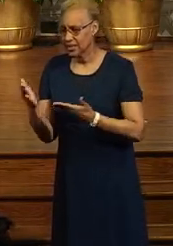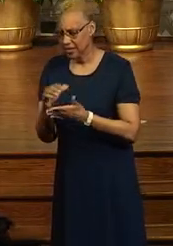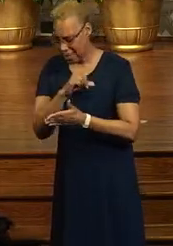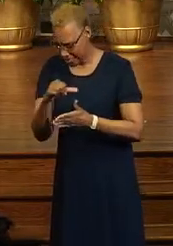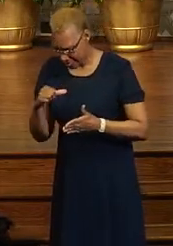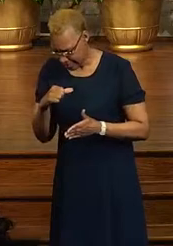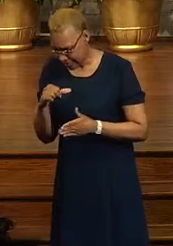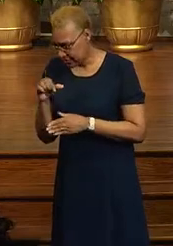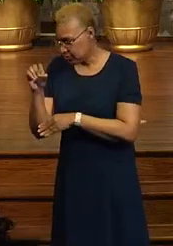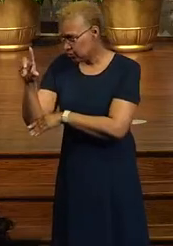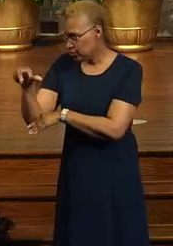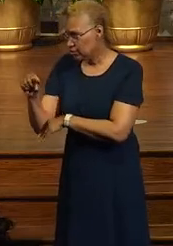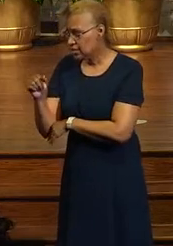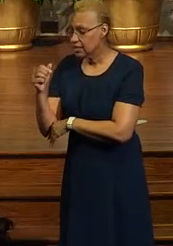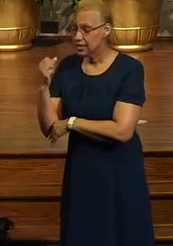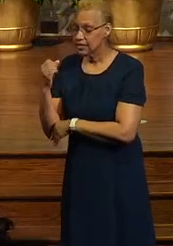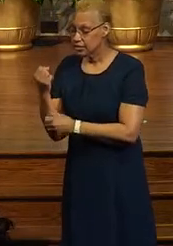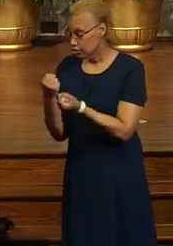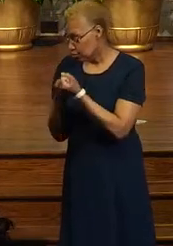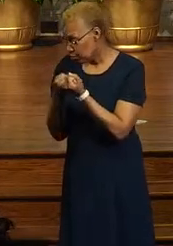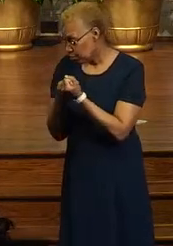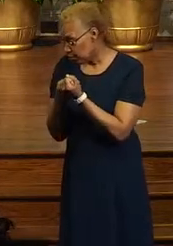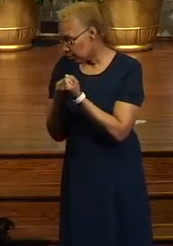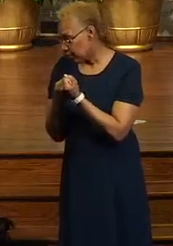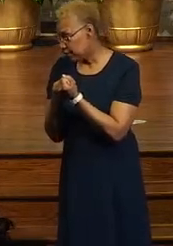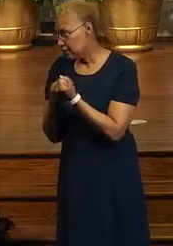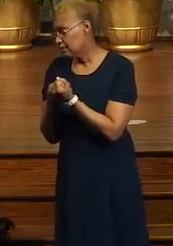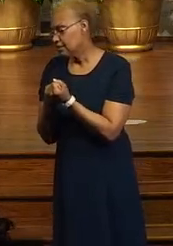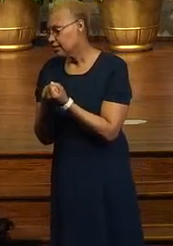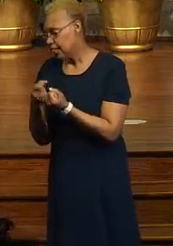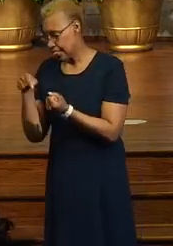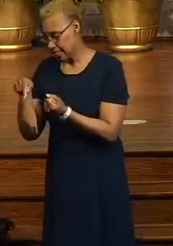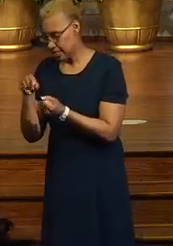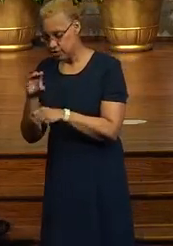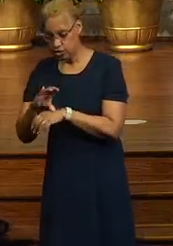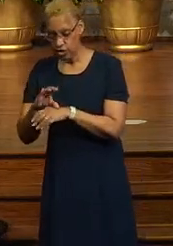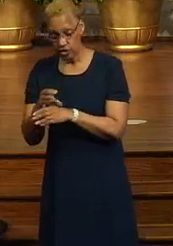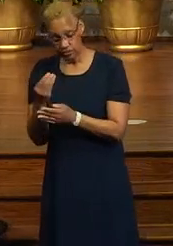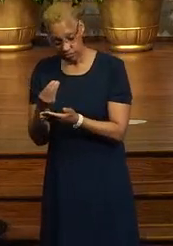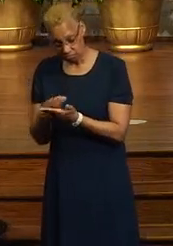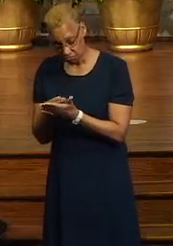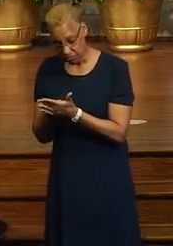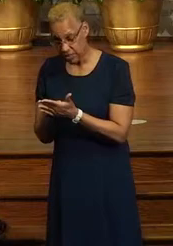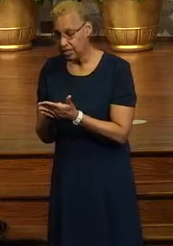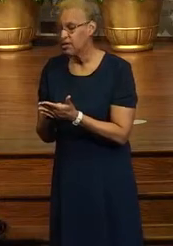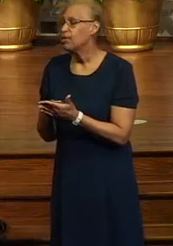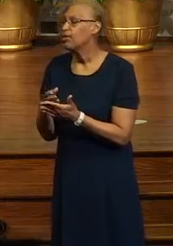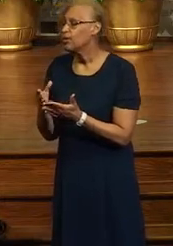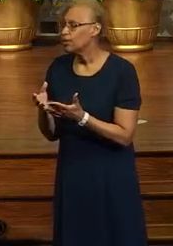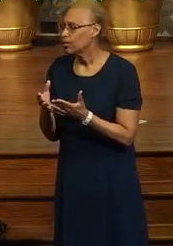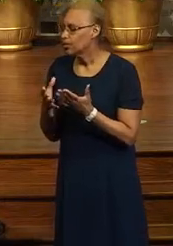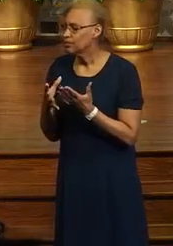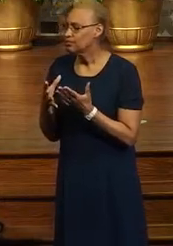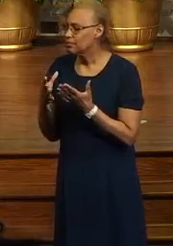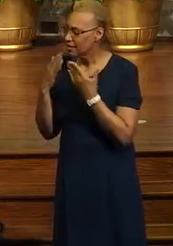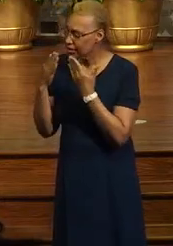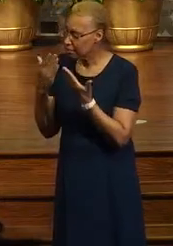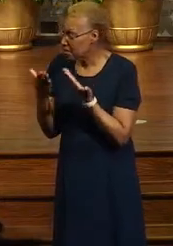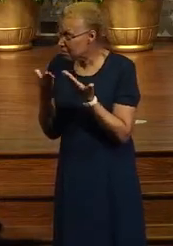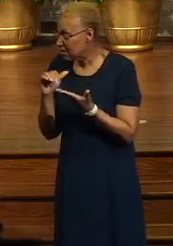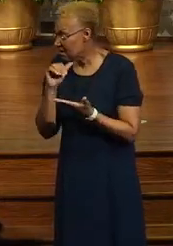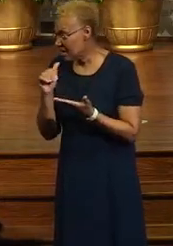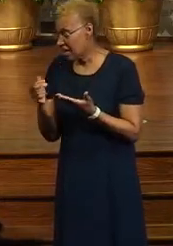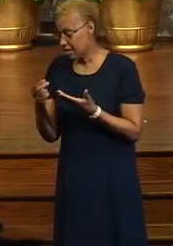you who support this church financially, you may not be a member, but you are part of our family. We want to change that. We want you to become a